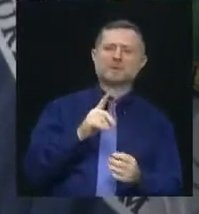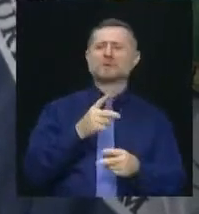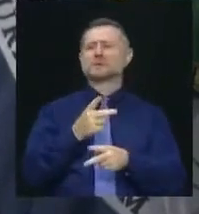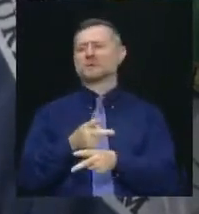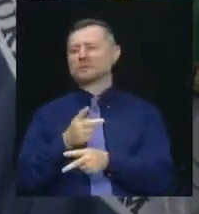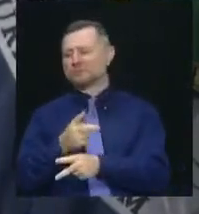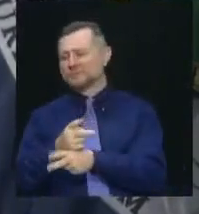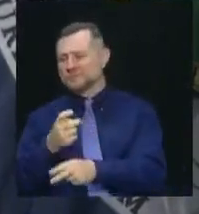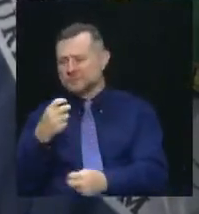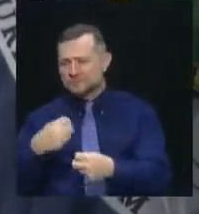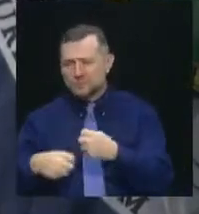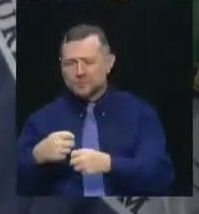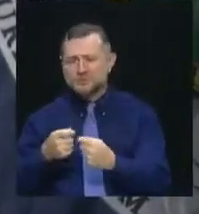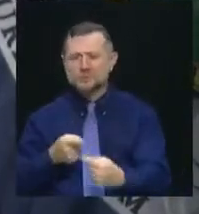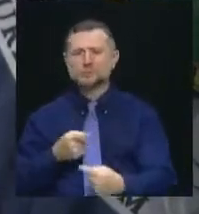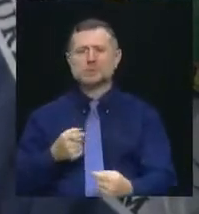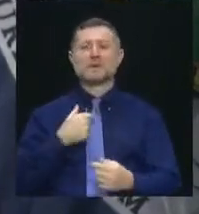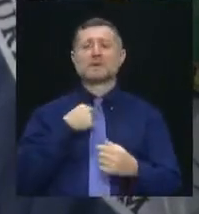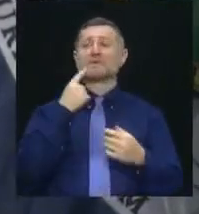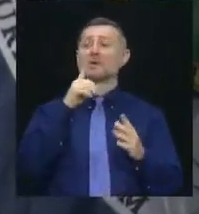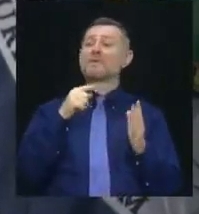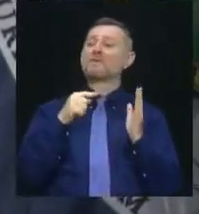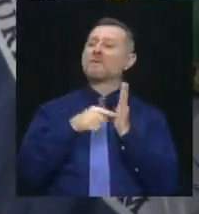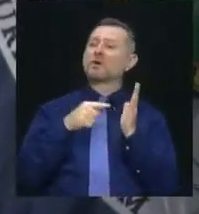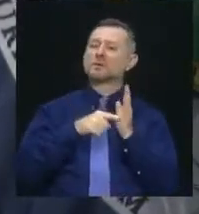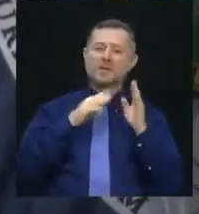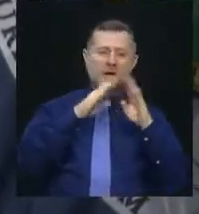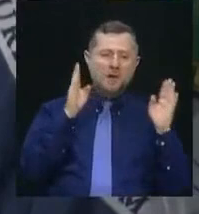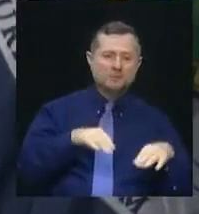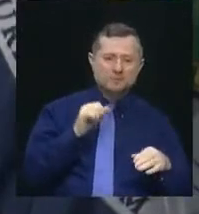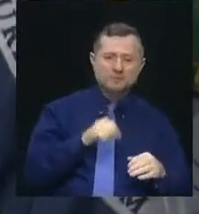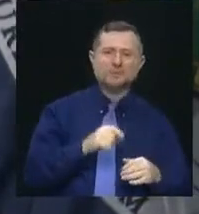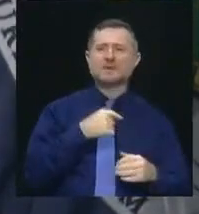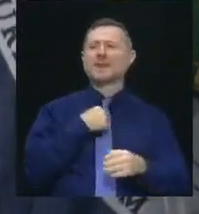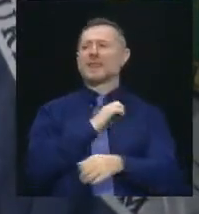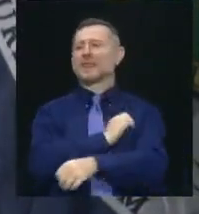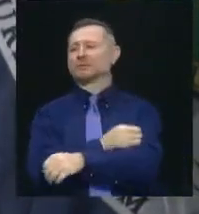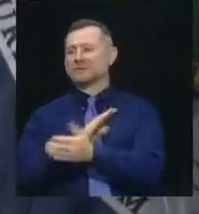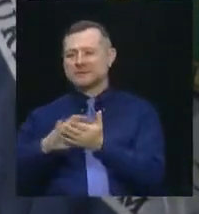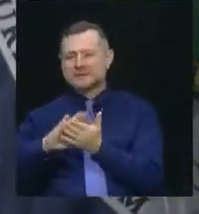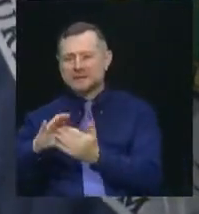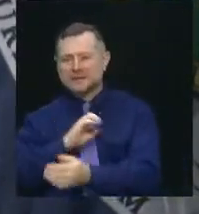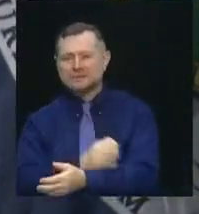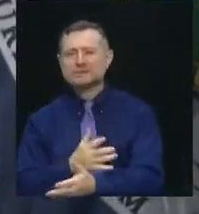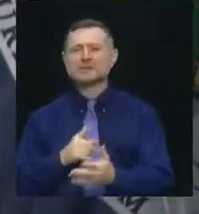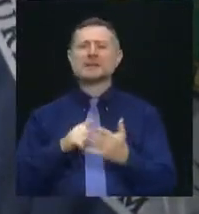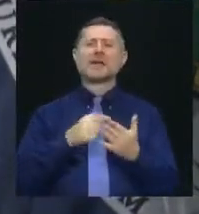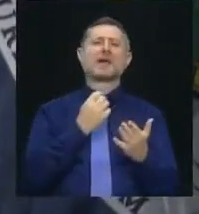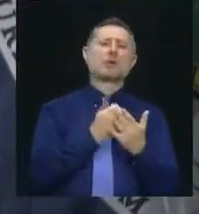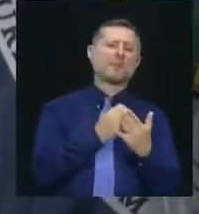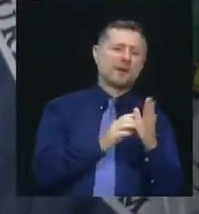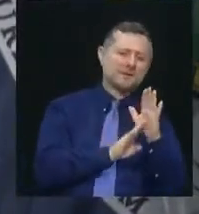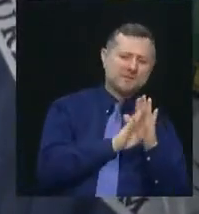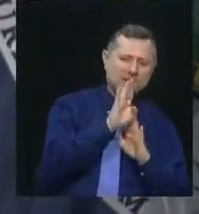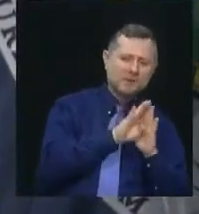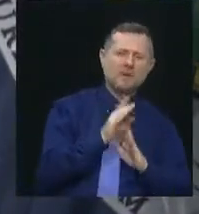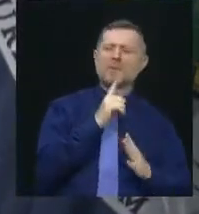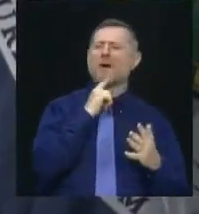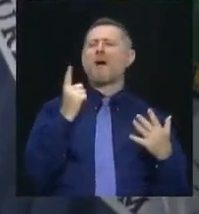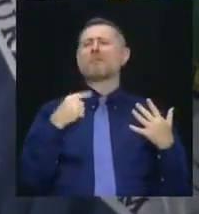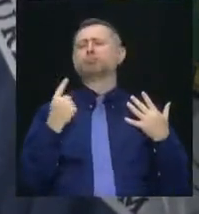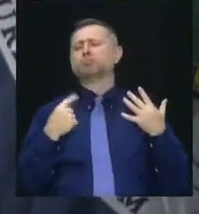on affordable housing, clean energy, economic development. So that will continue. Those policies will continue and even be more